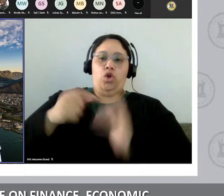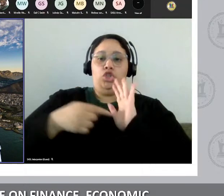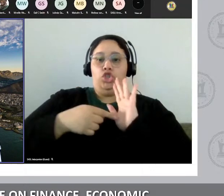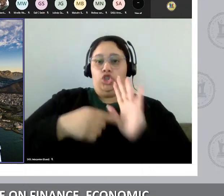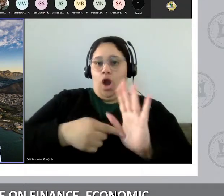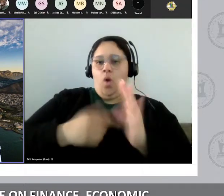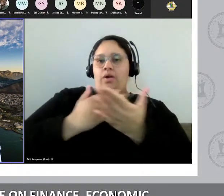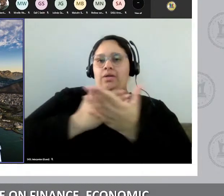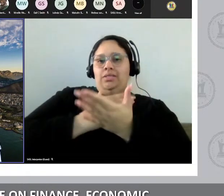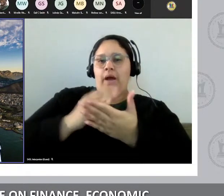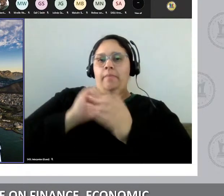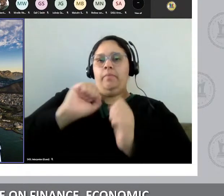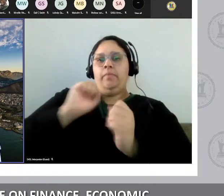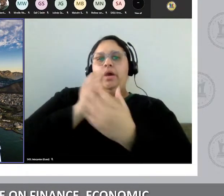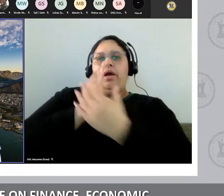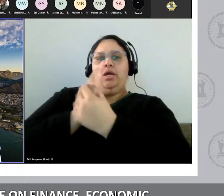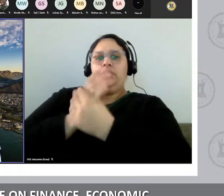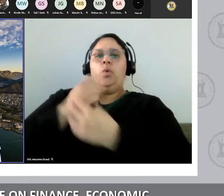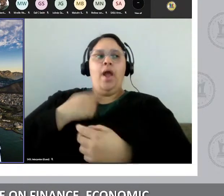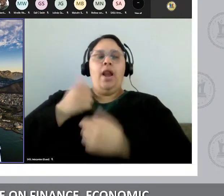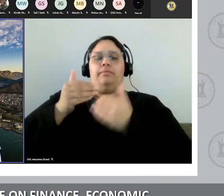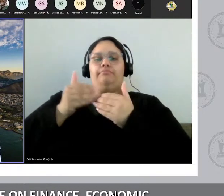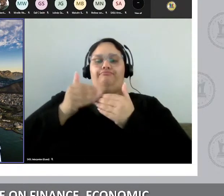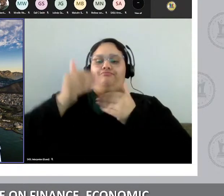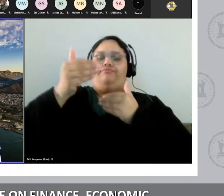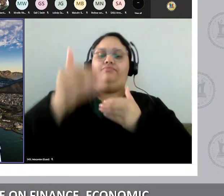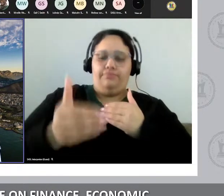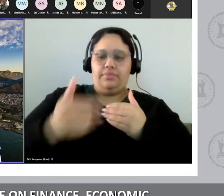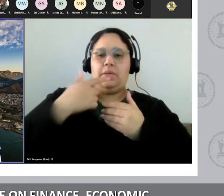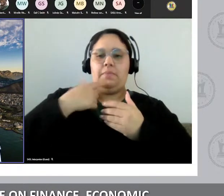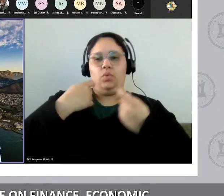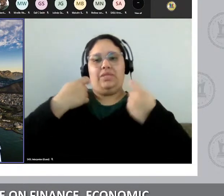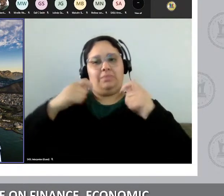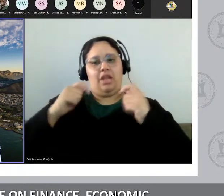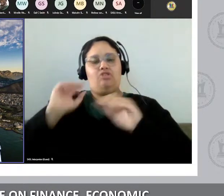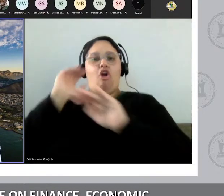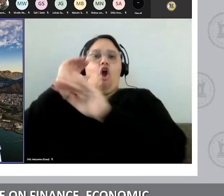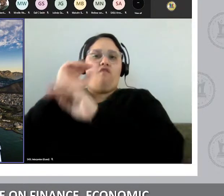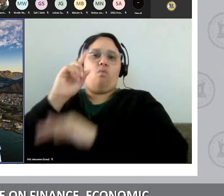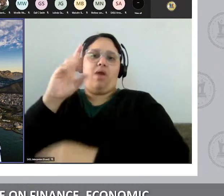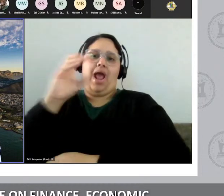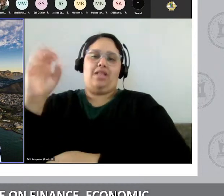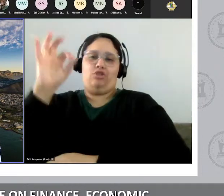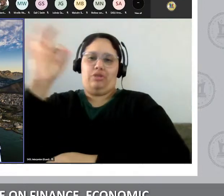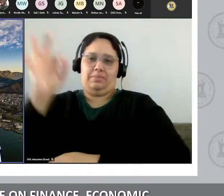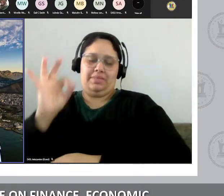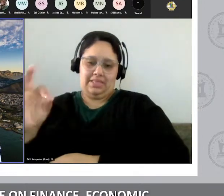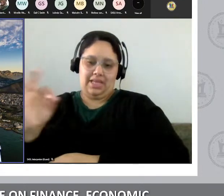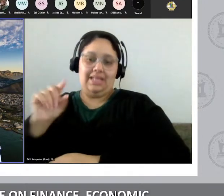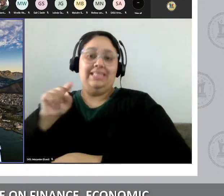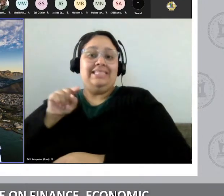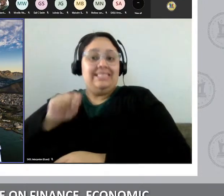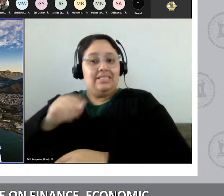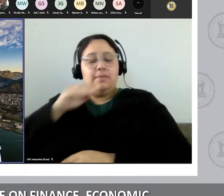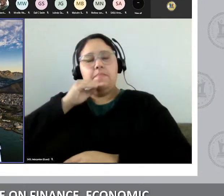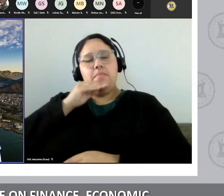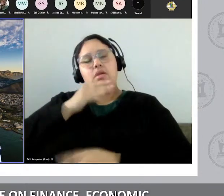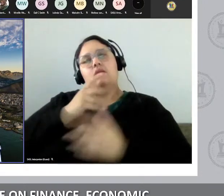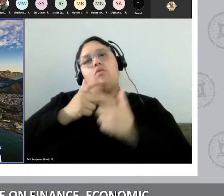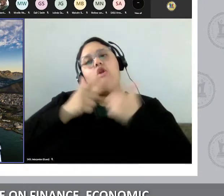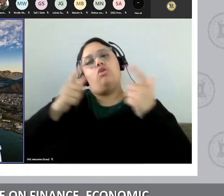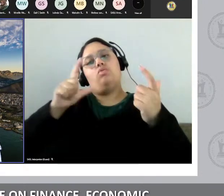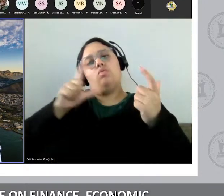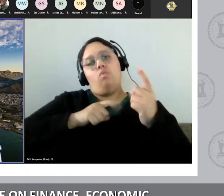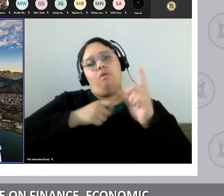showed, in some of those cases, we are running ahead. In other words, we have expenditures over 100%. Now, that is largely